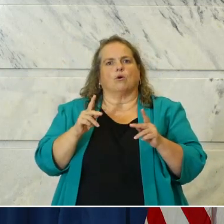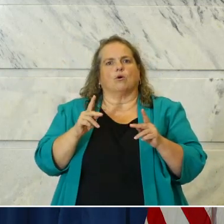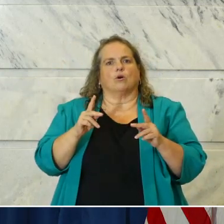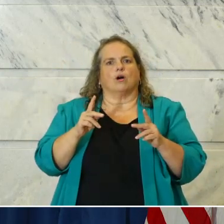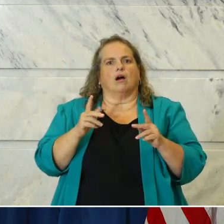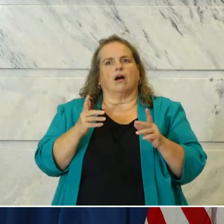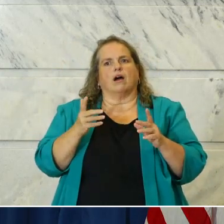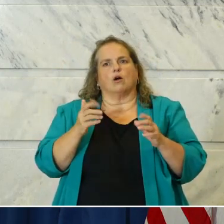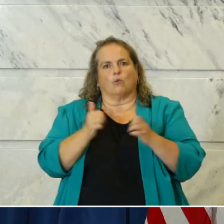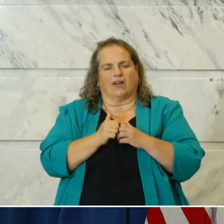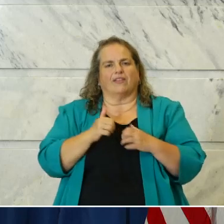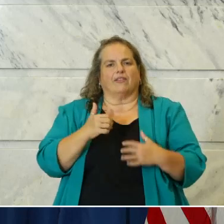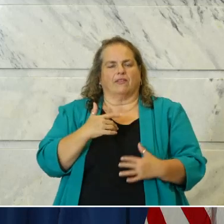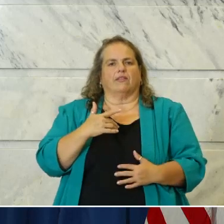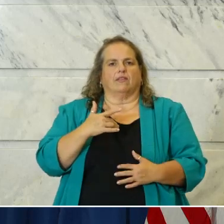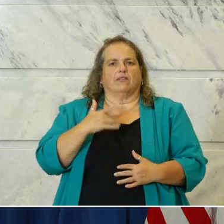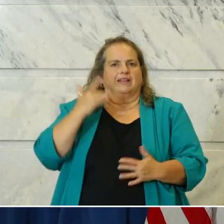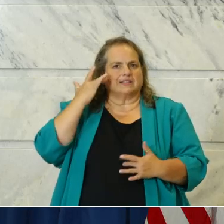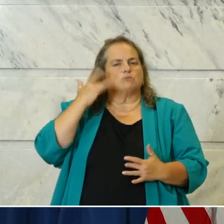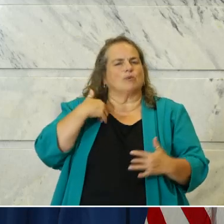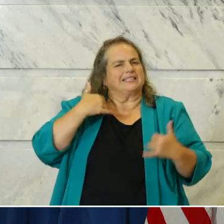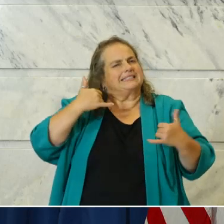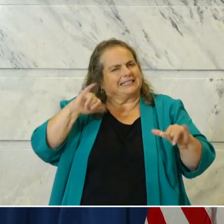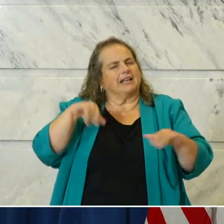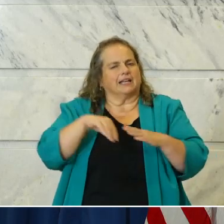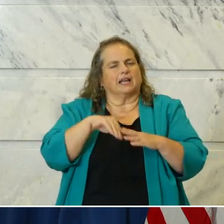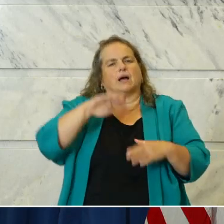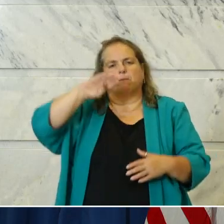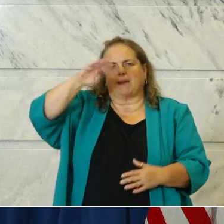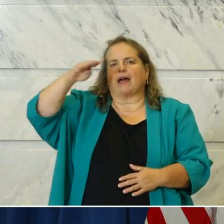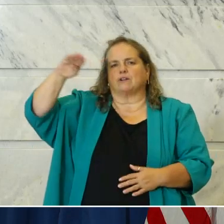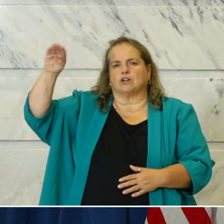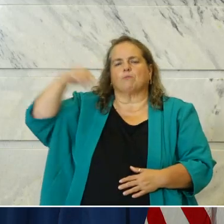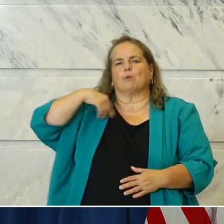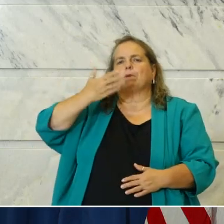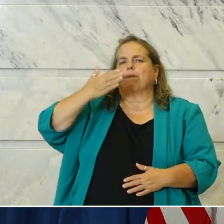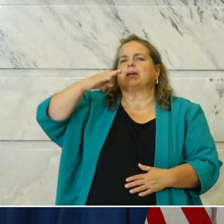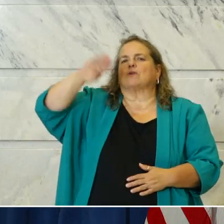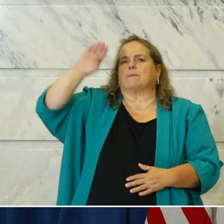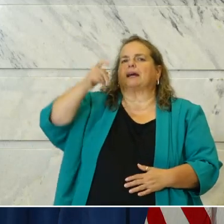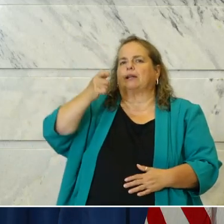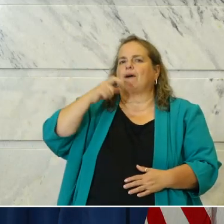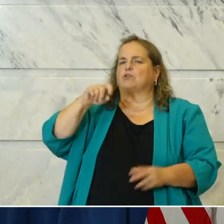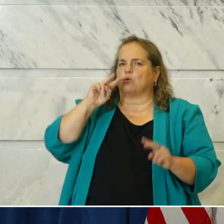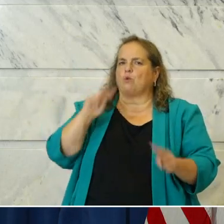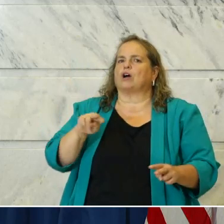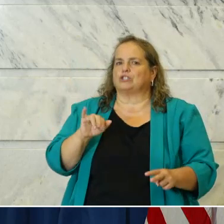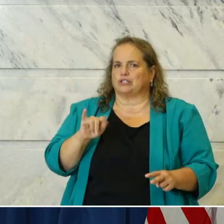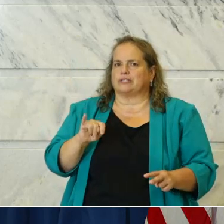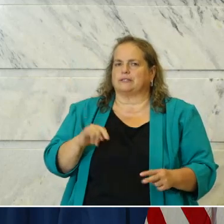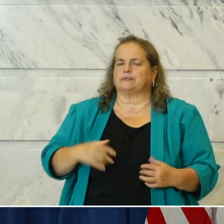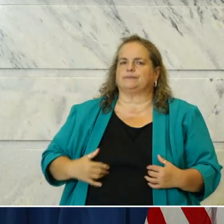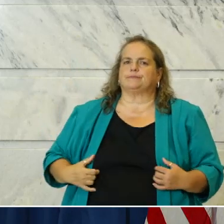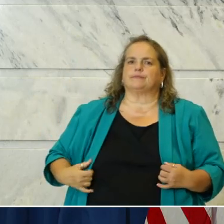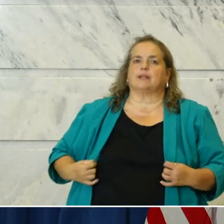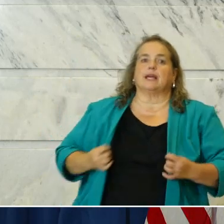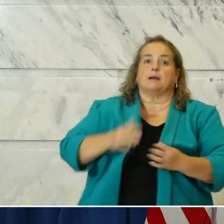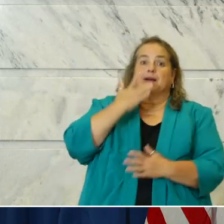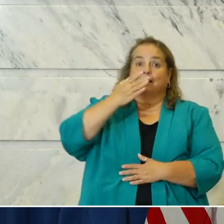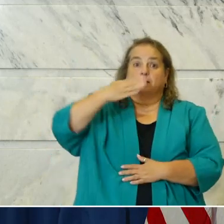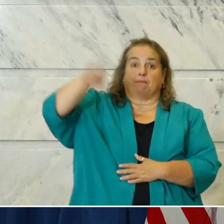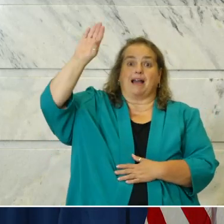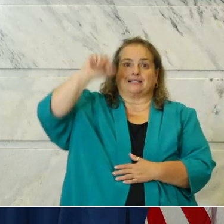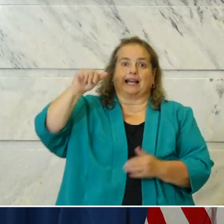I think we are still in that plateau, but we are creeping up, but we need to watch it. The spikes happen really